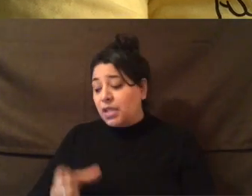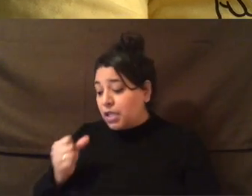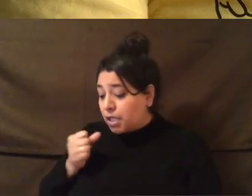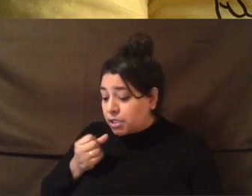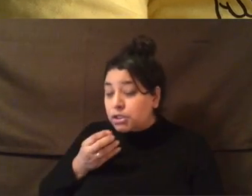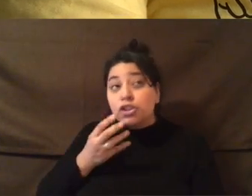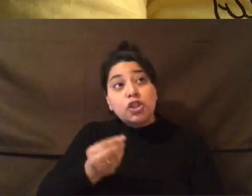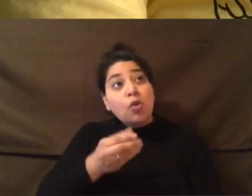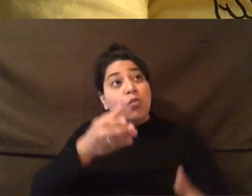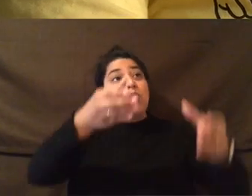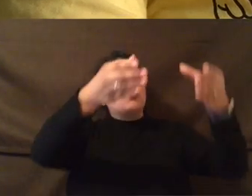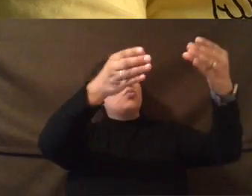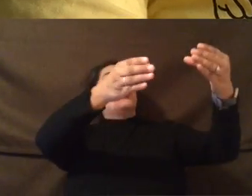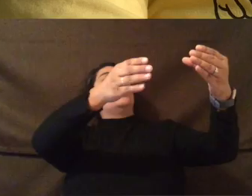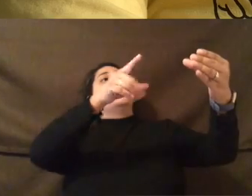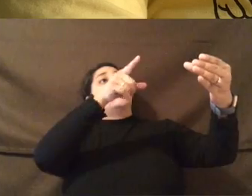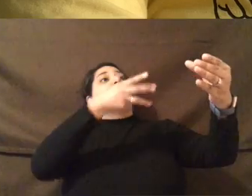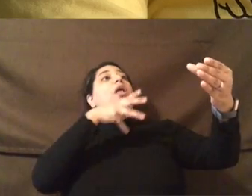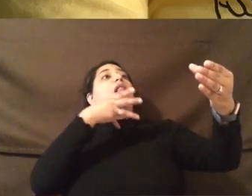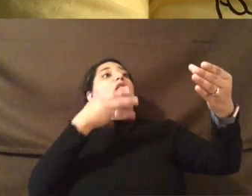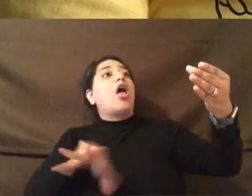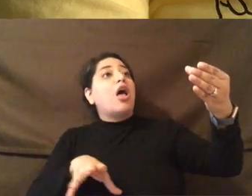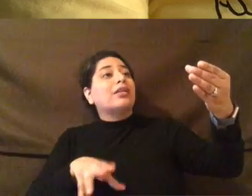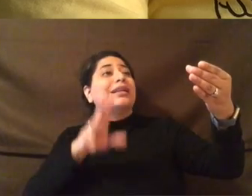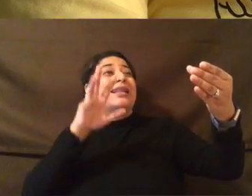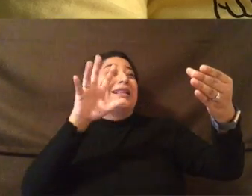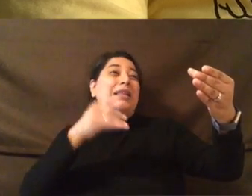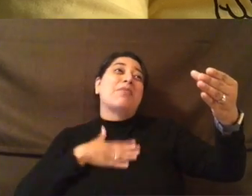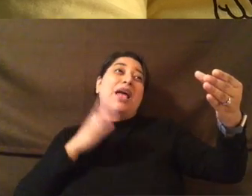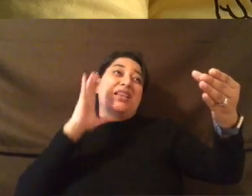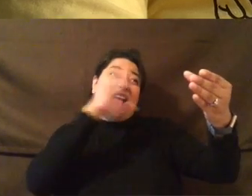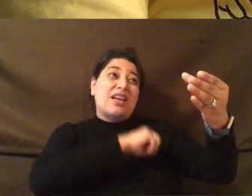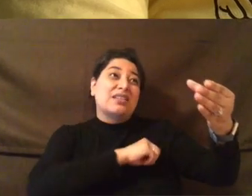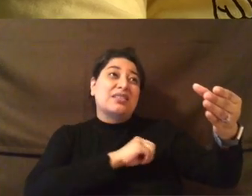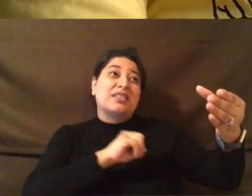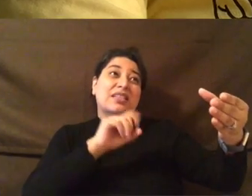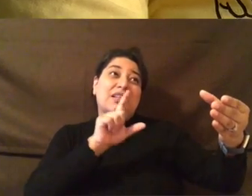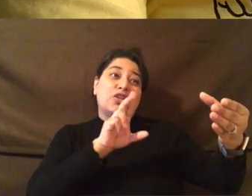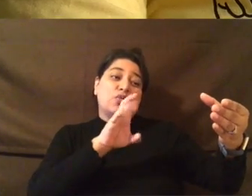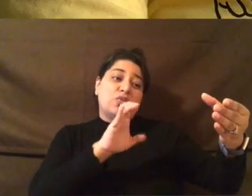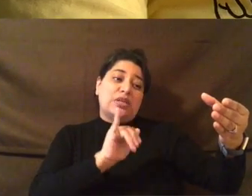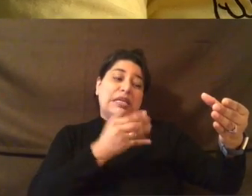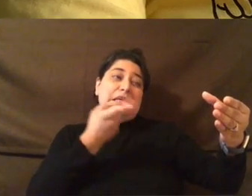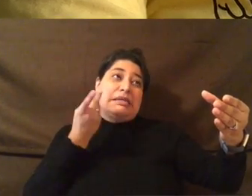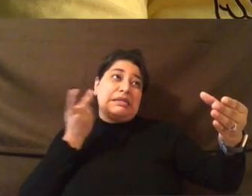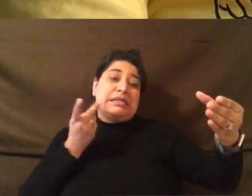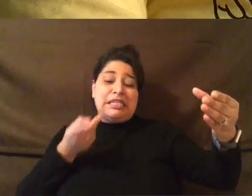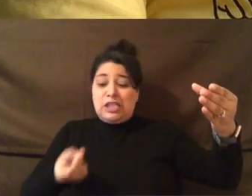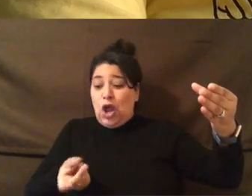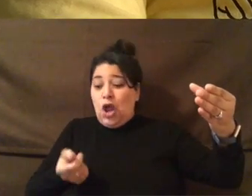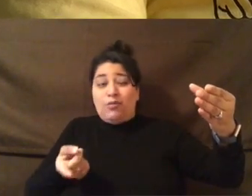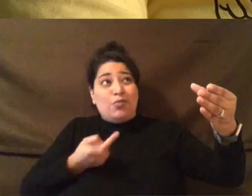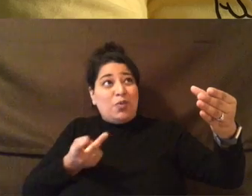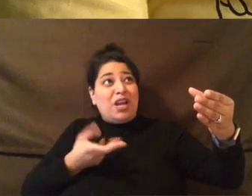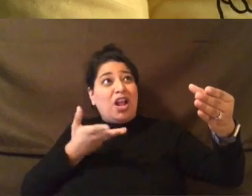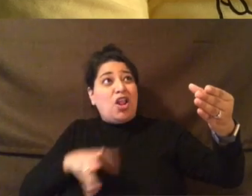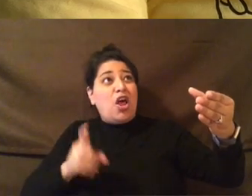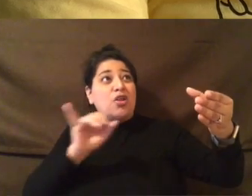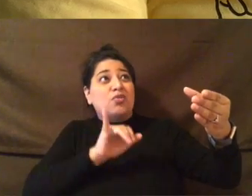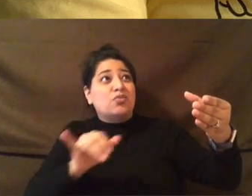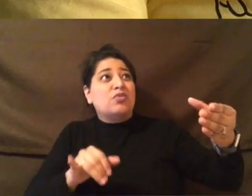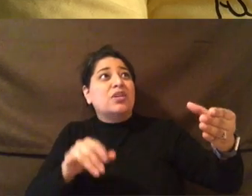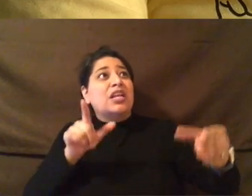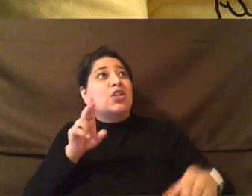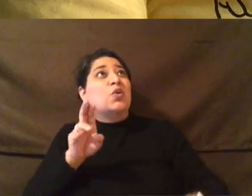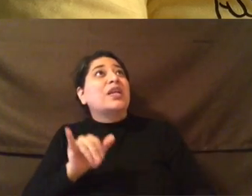Malone," said the man. He cleared his throat. "You are lost. That is my guess. Lucy and I are lost too." At the